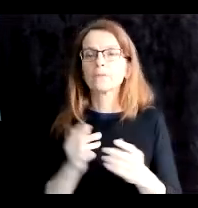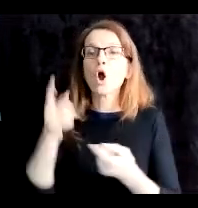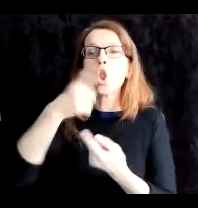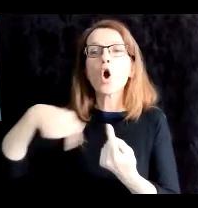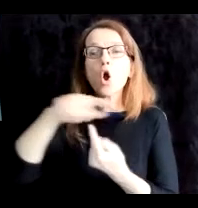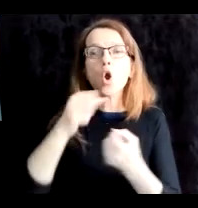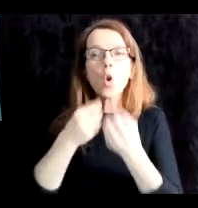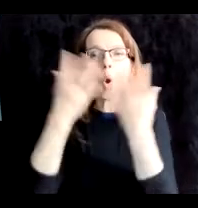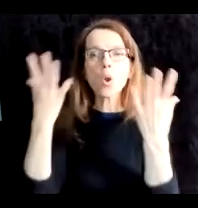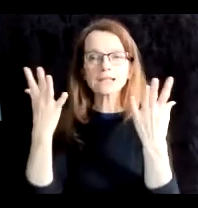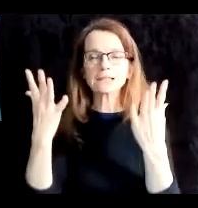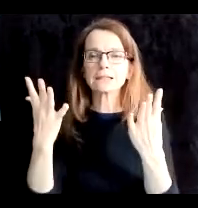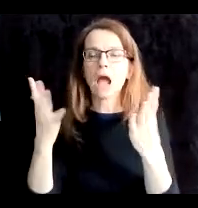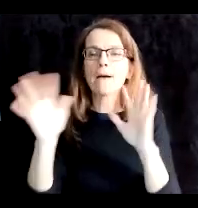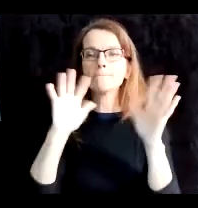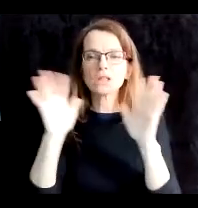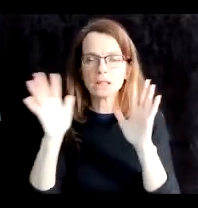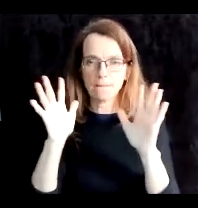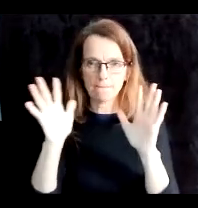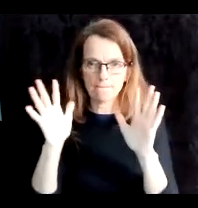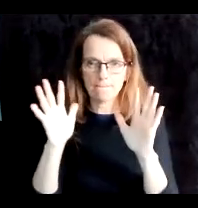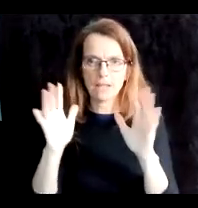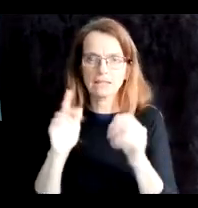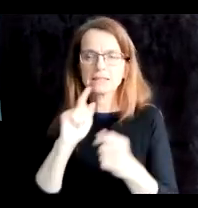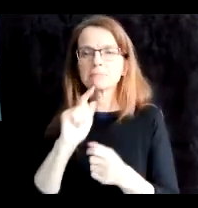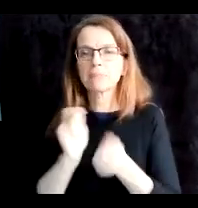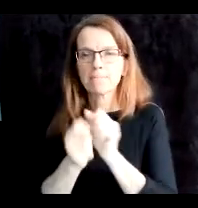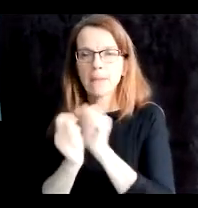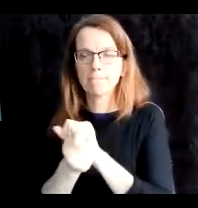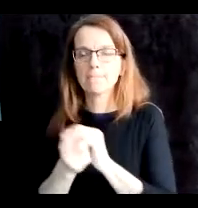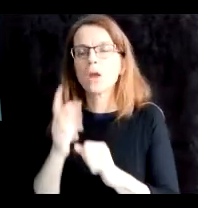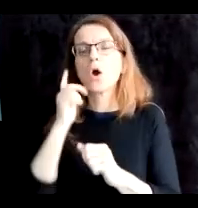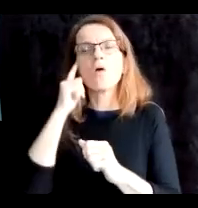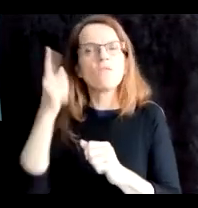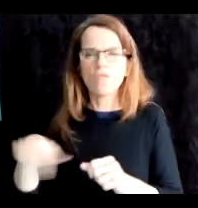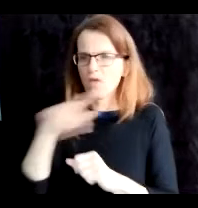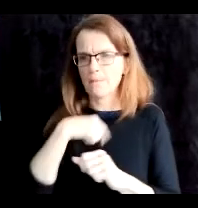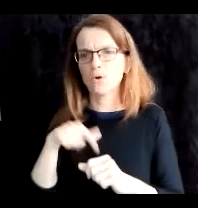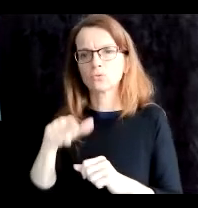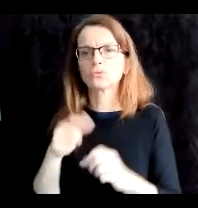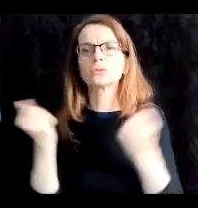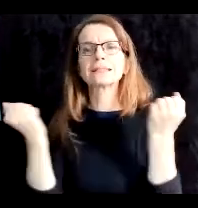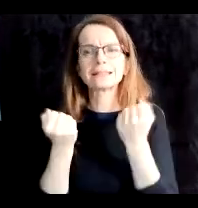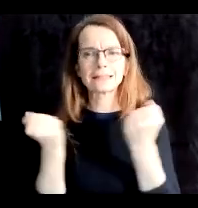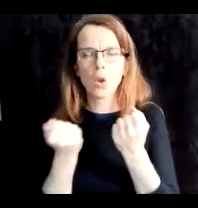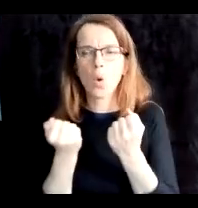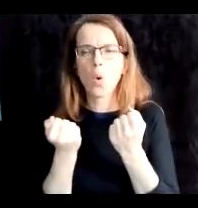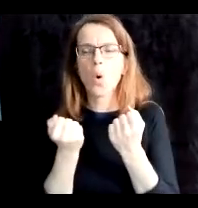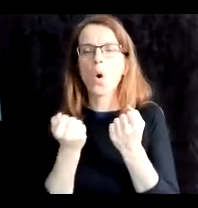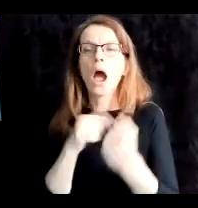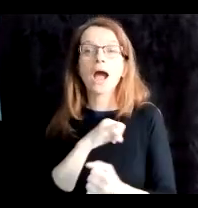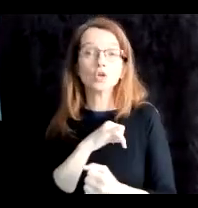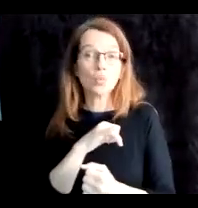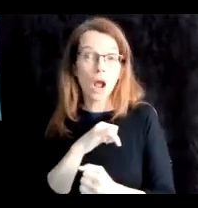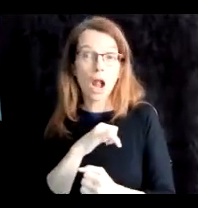us. And then in these environmental issues, we really see how global the world became. Now, first,